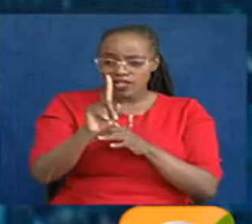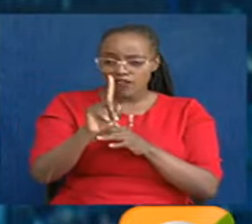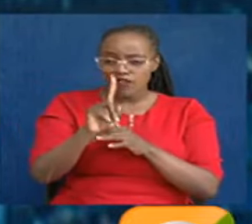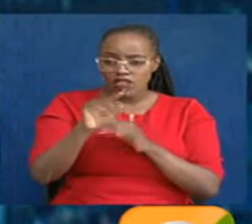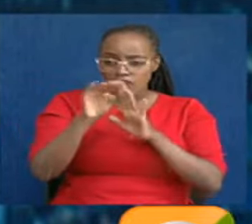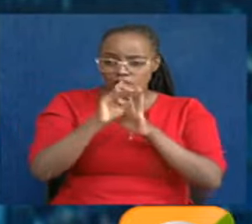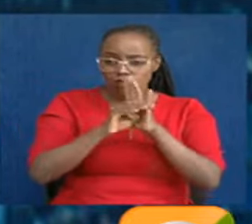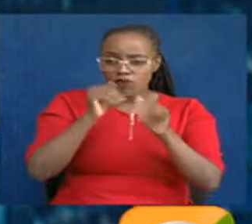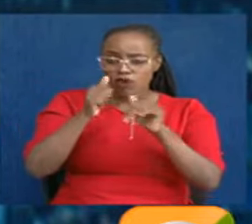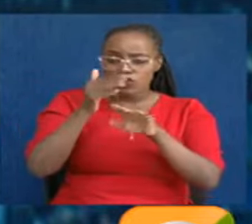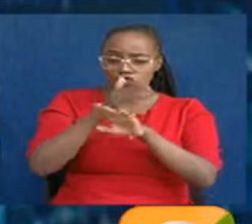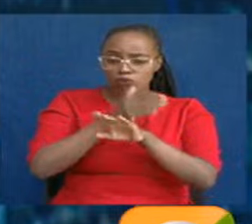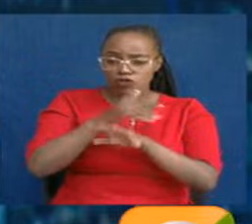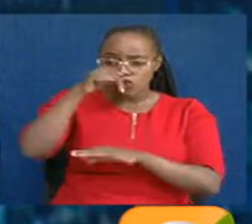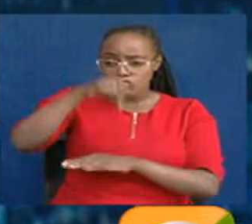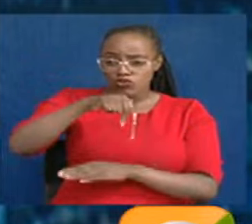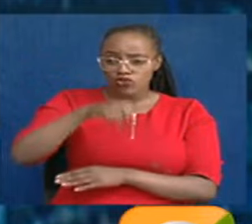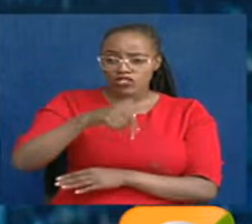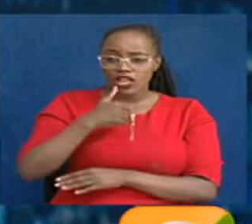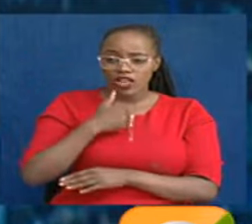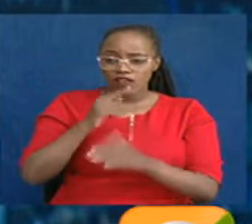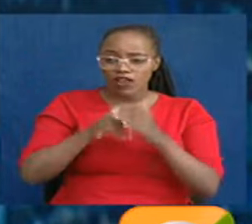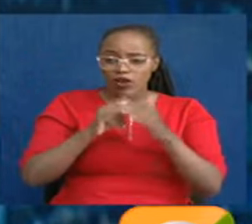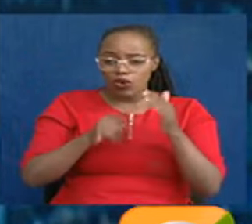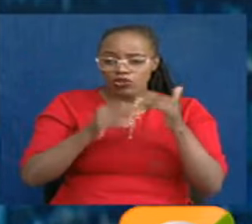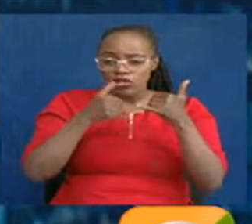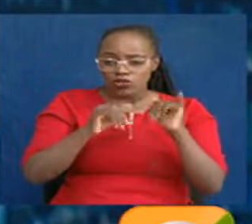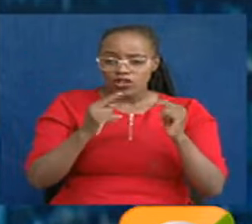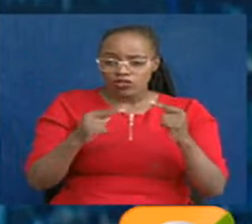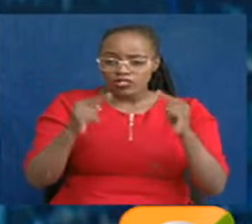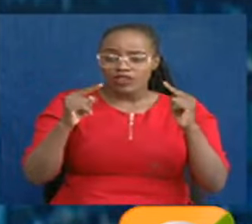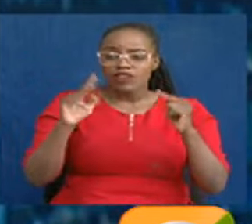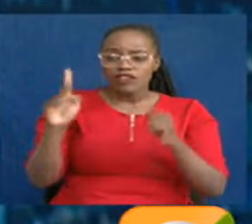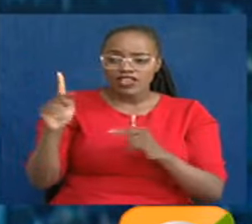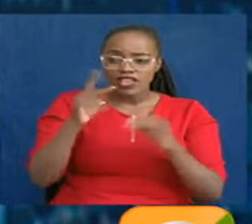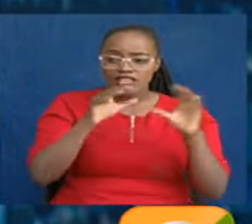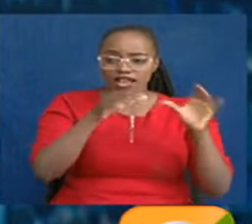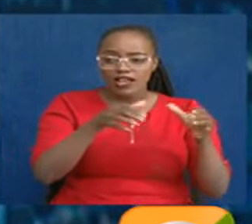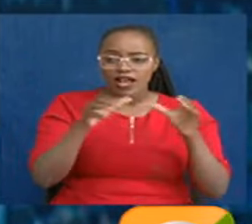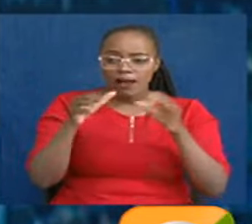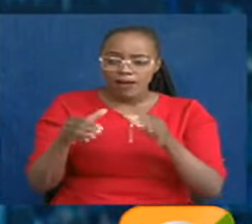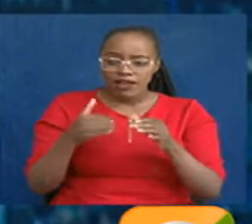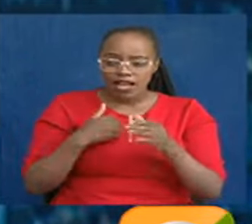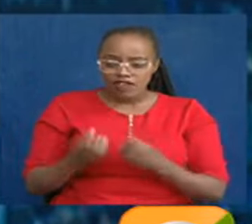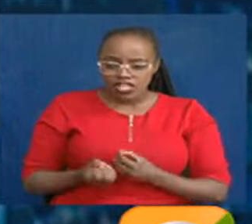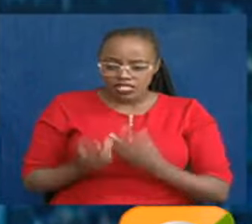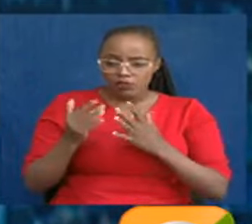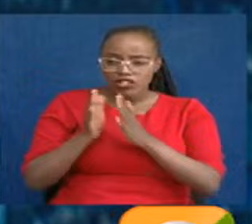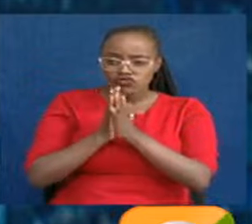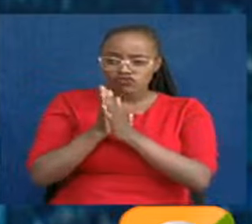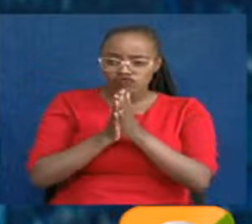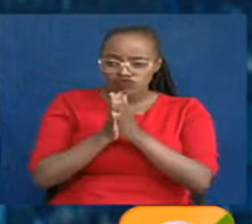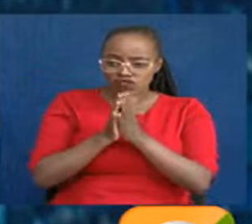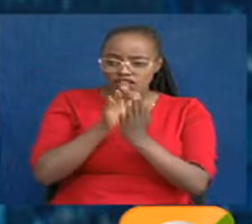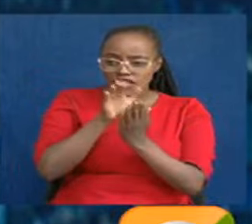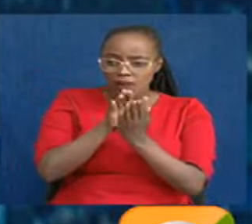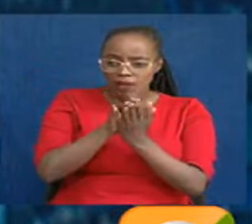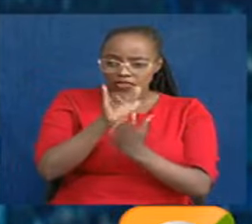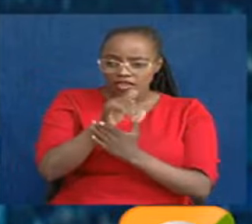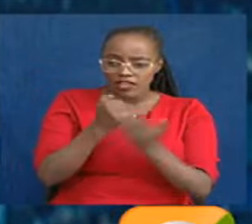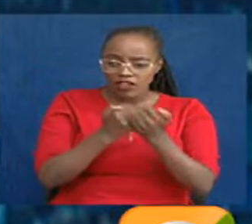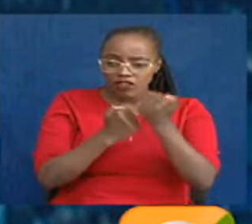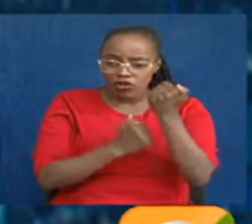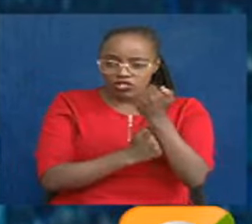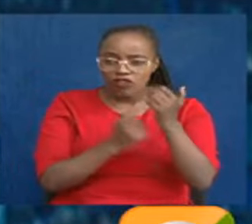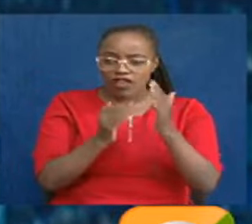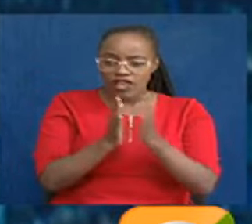programs we had today was matchmaking. We had Kenyan companies who had expressed interest to connect and meet with the Malaysian companies, and